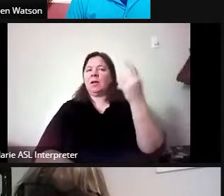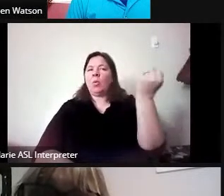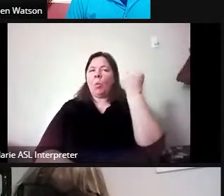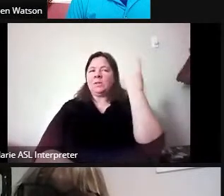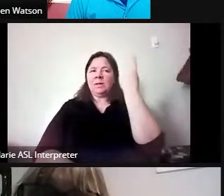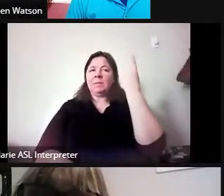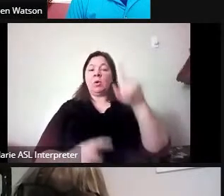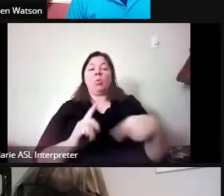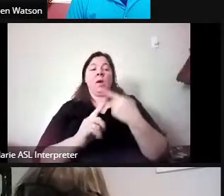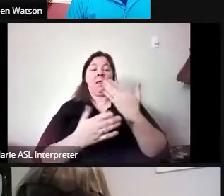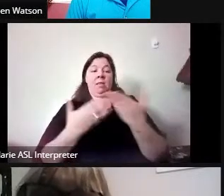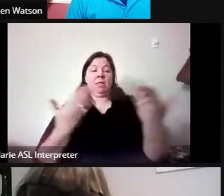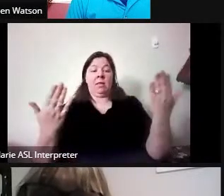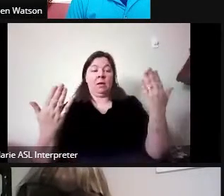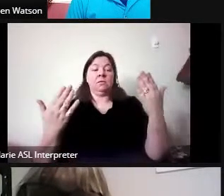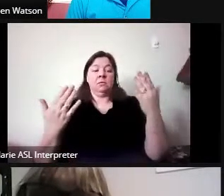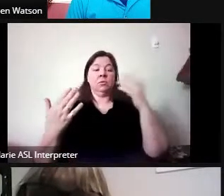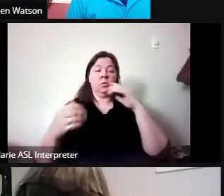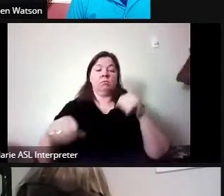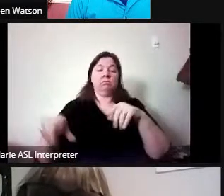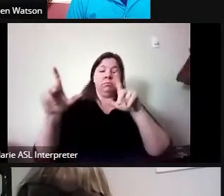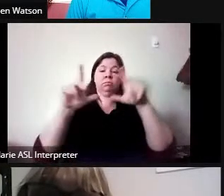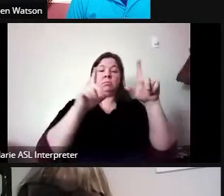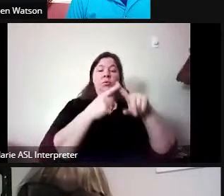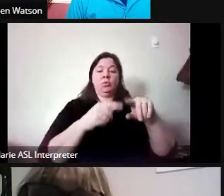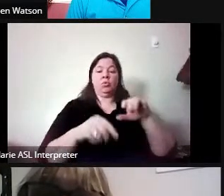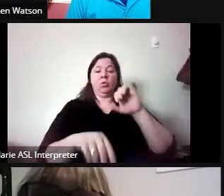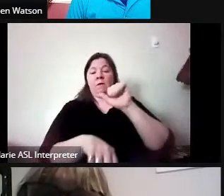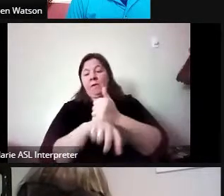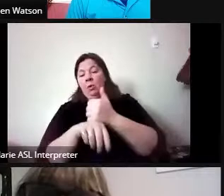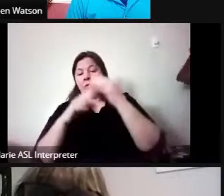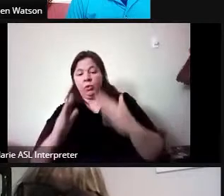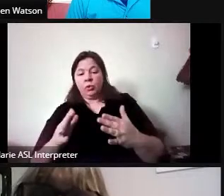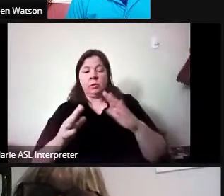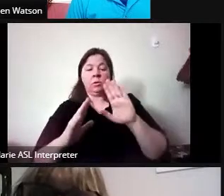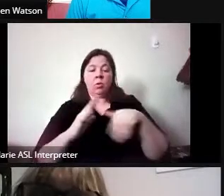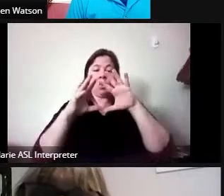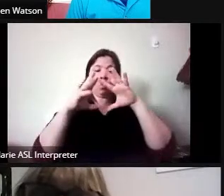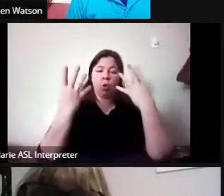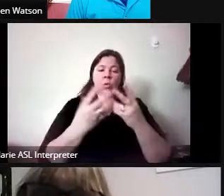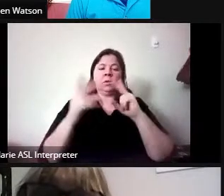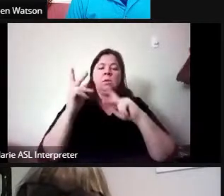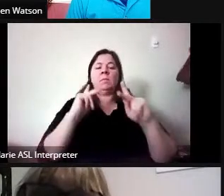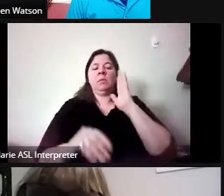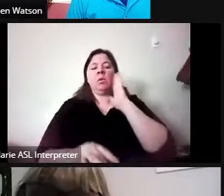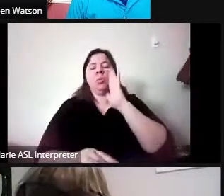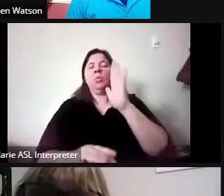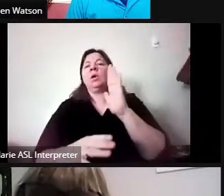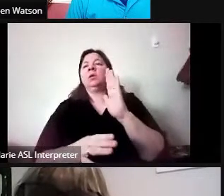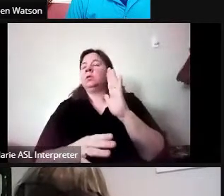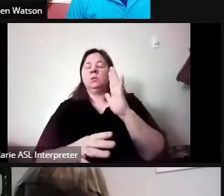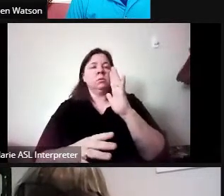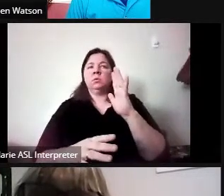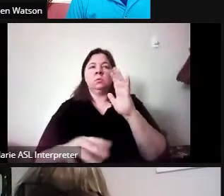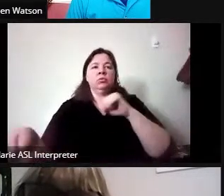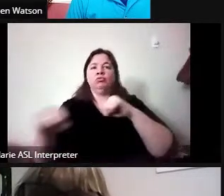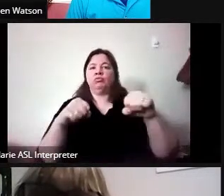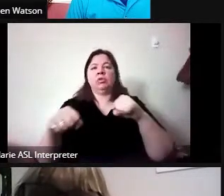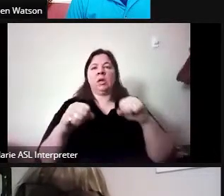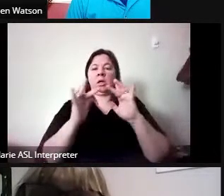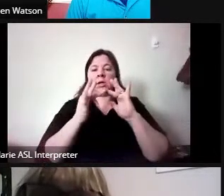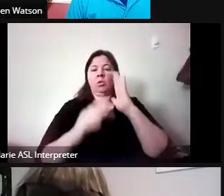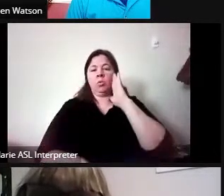that when those things are coming to founders or to all this world, people are really going to shake. We are going to shake that